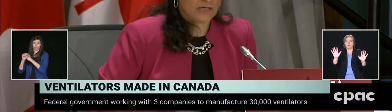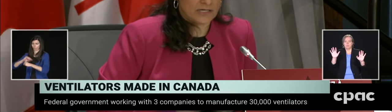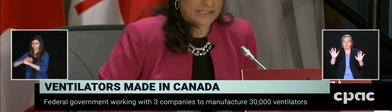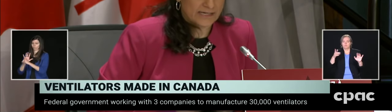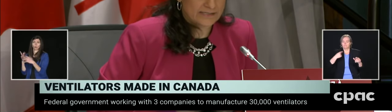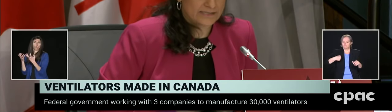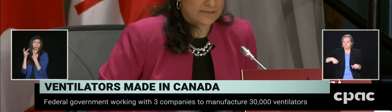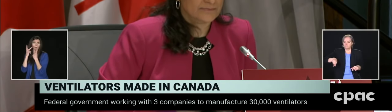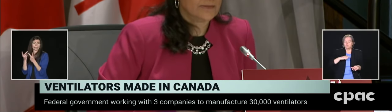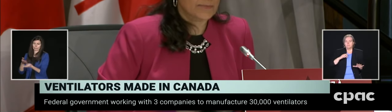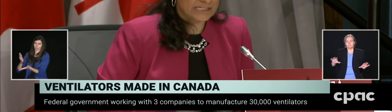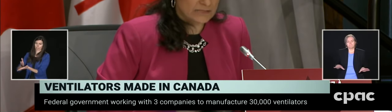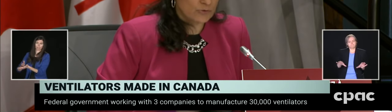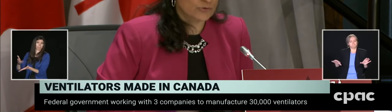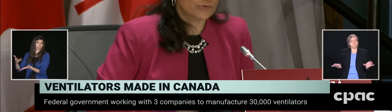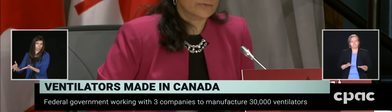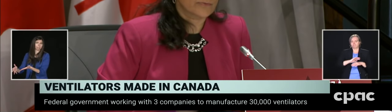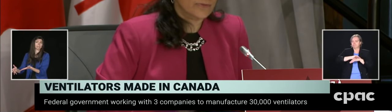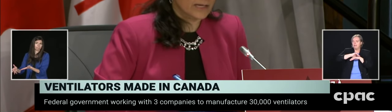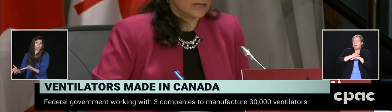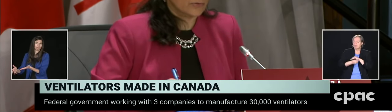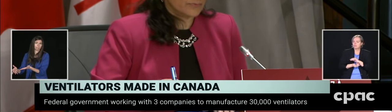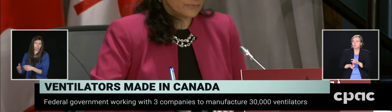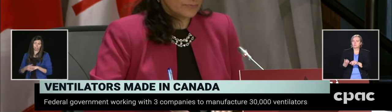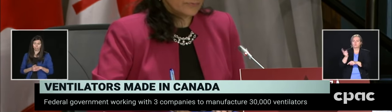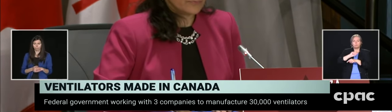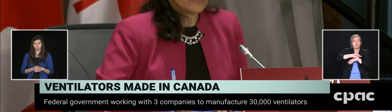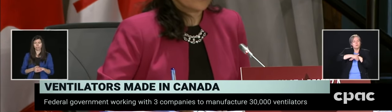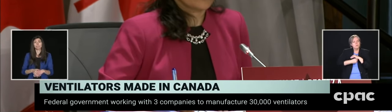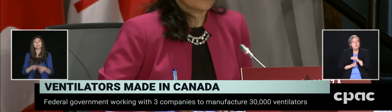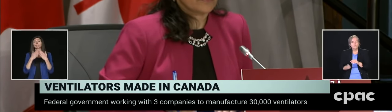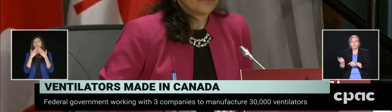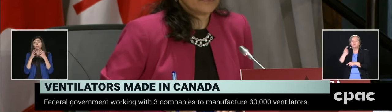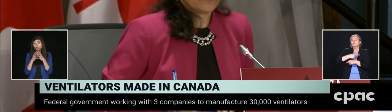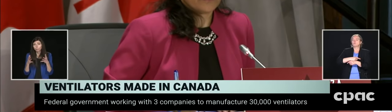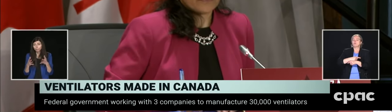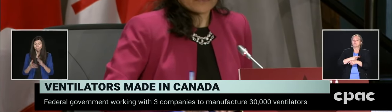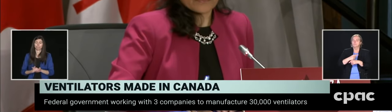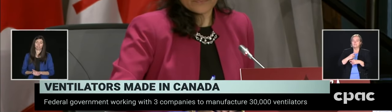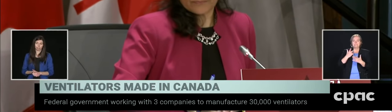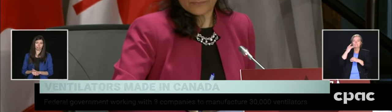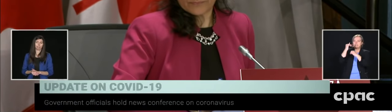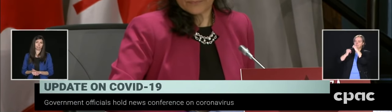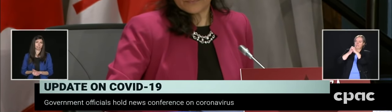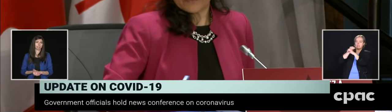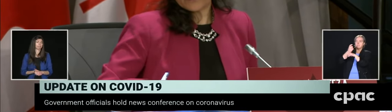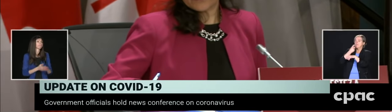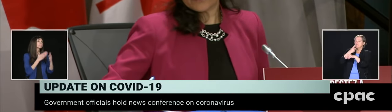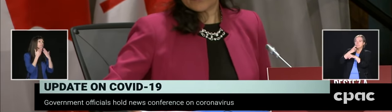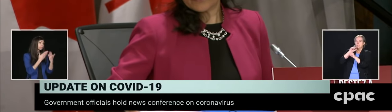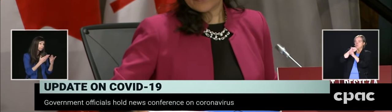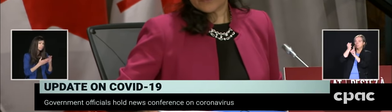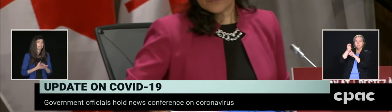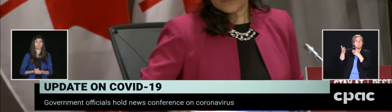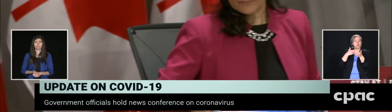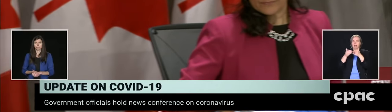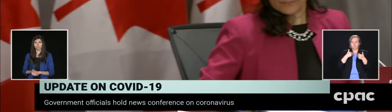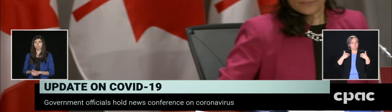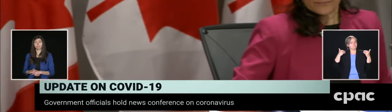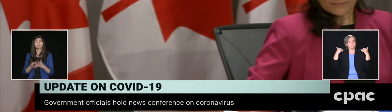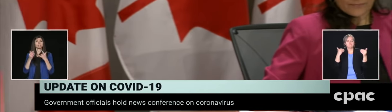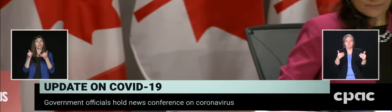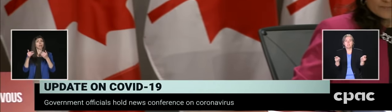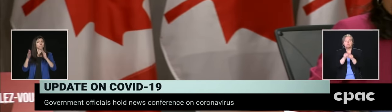international context. Merci beaucoup. Thank you. Okay, thank you very much, Anita. And now we will hear from the Minister